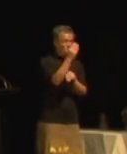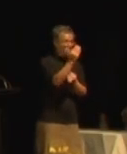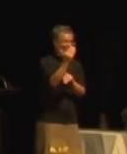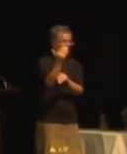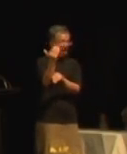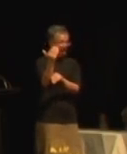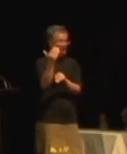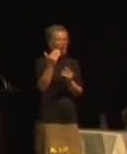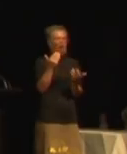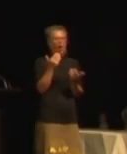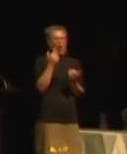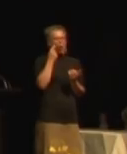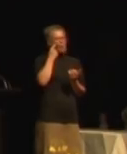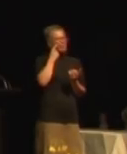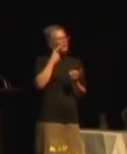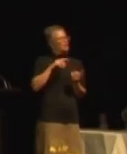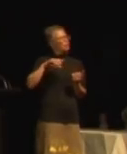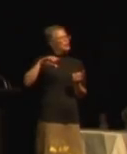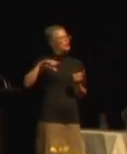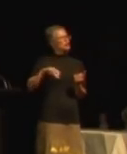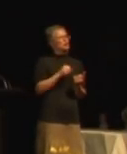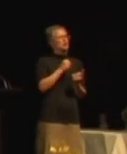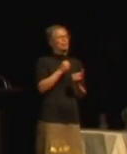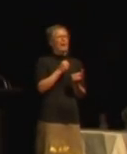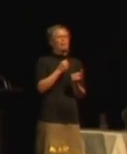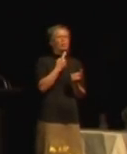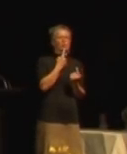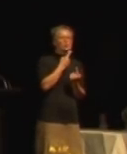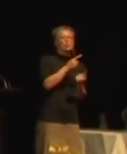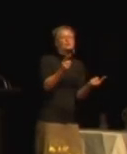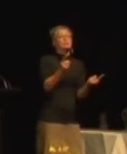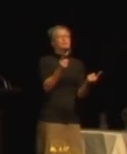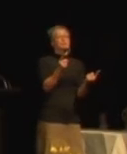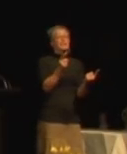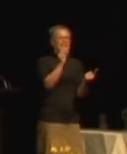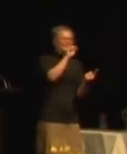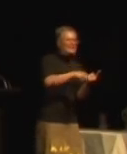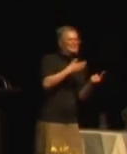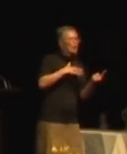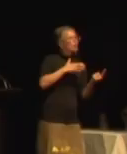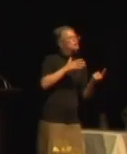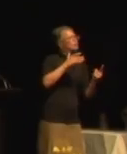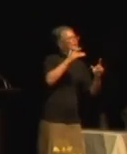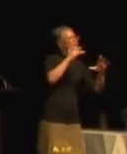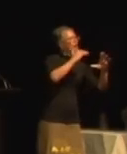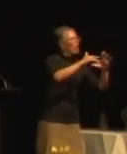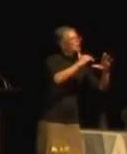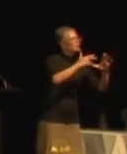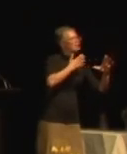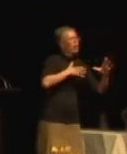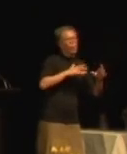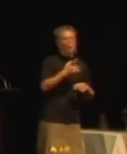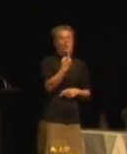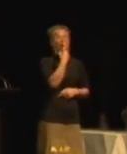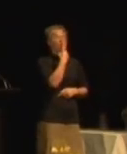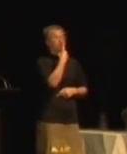colored lanyards as a visual shorthand to communicate people's desire to be in photos online. It's kind of like the stoplight. Red meant